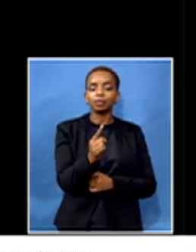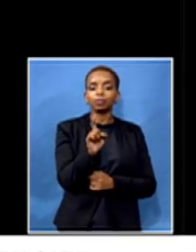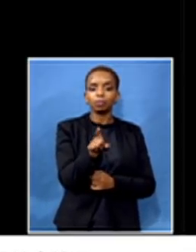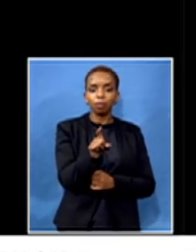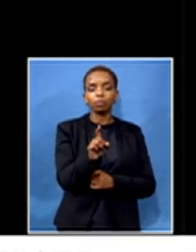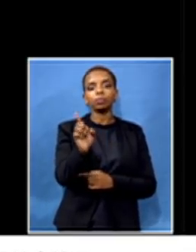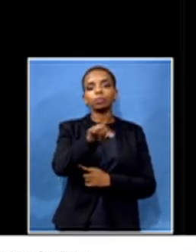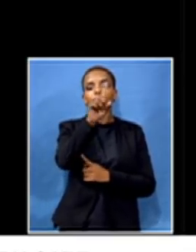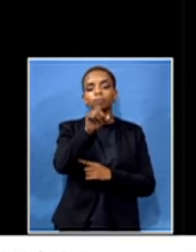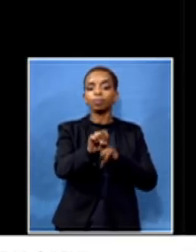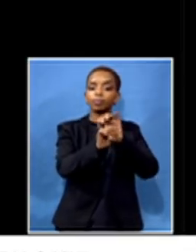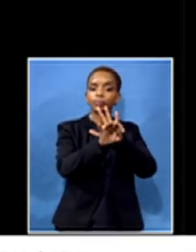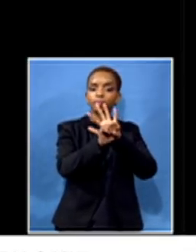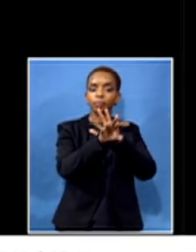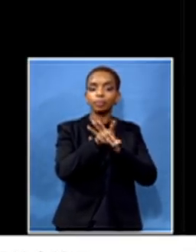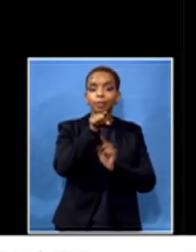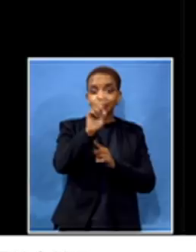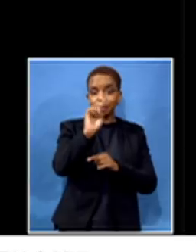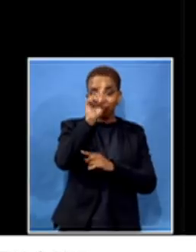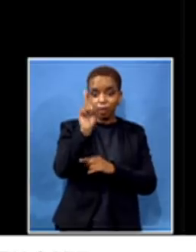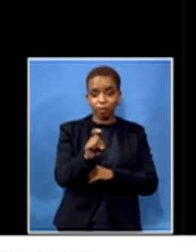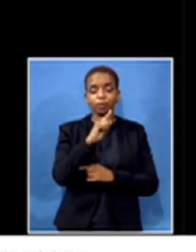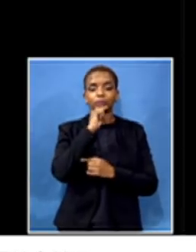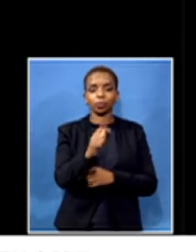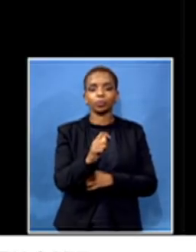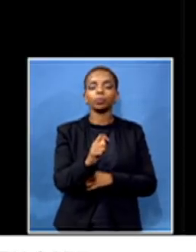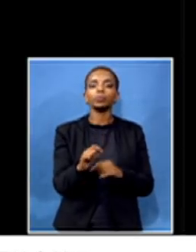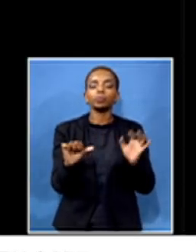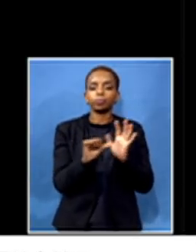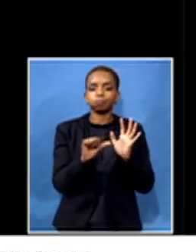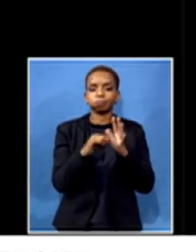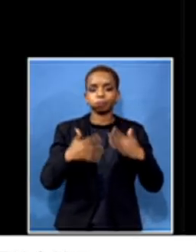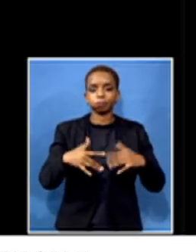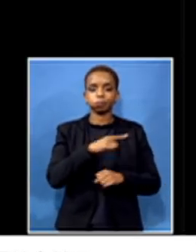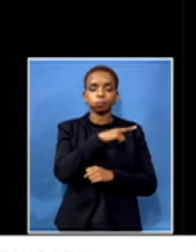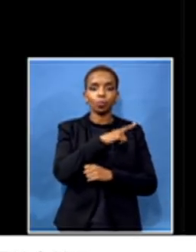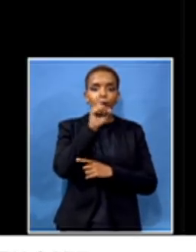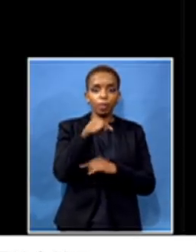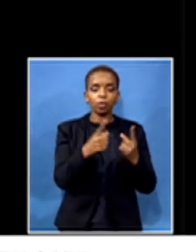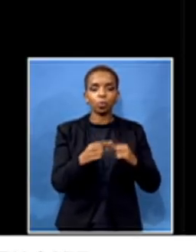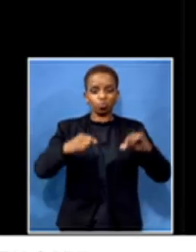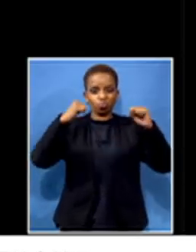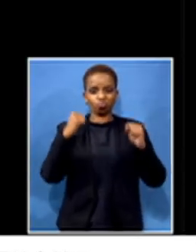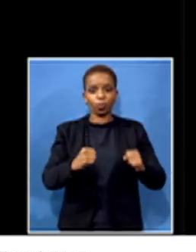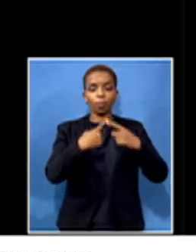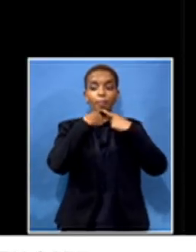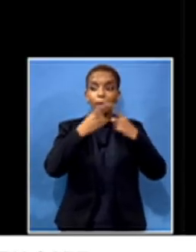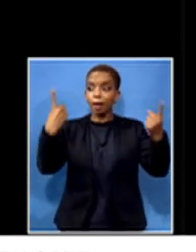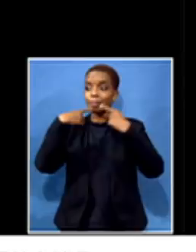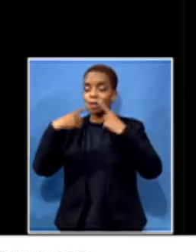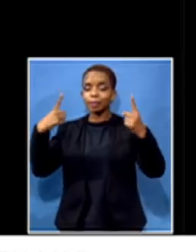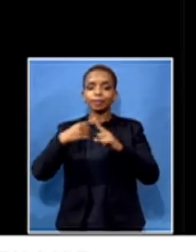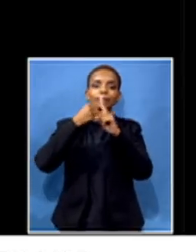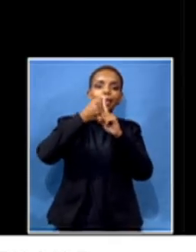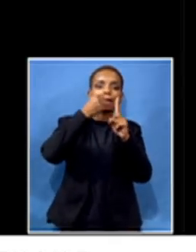on. We have to really mount a very strong publicity campaign to make sure that people have a proper